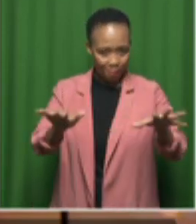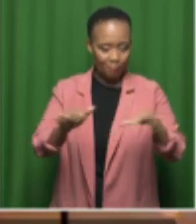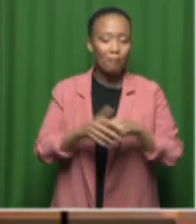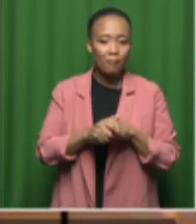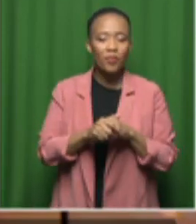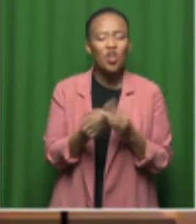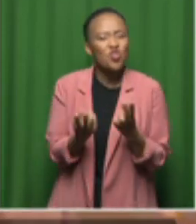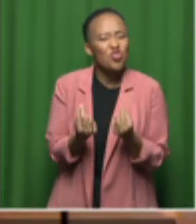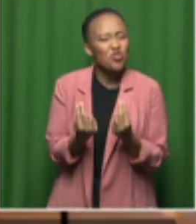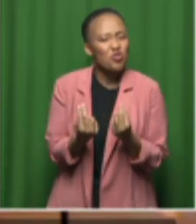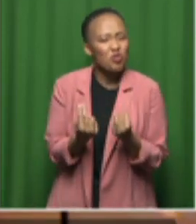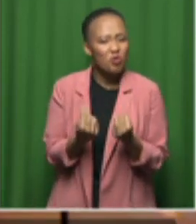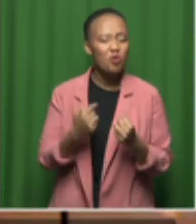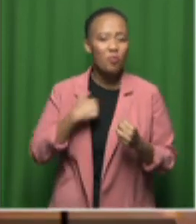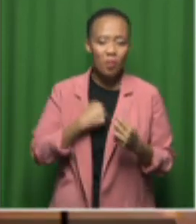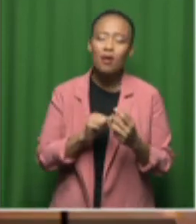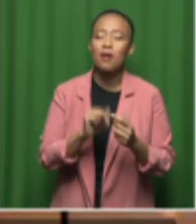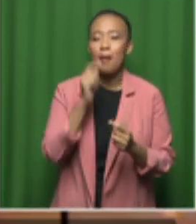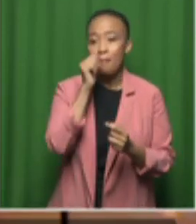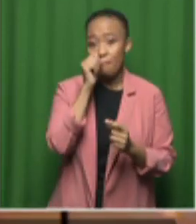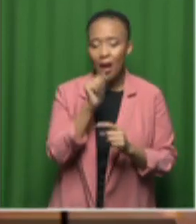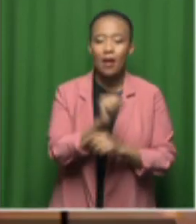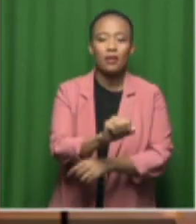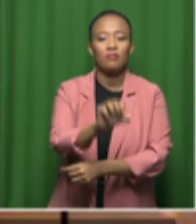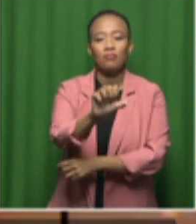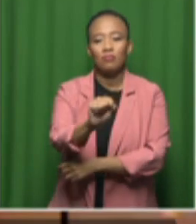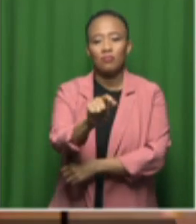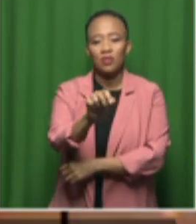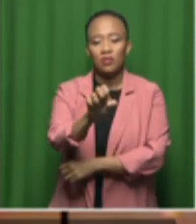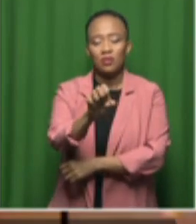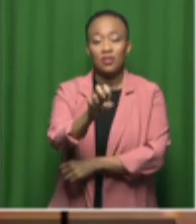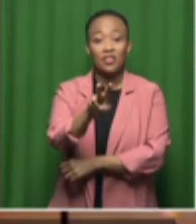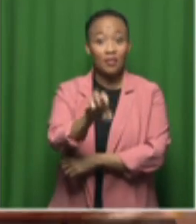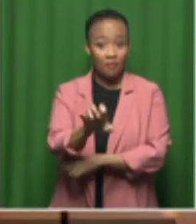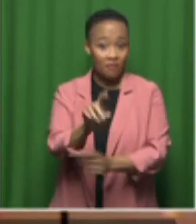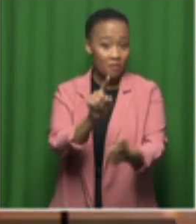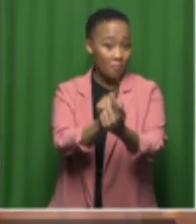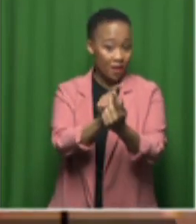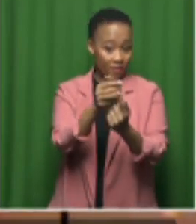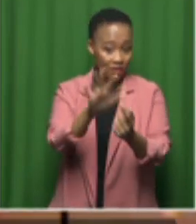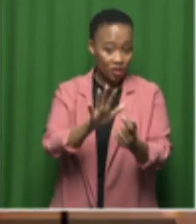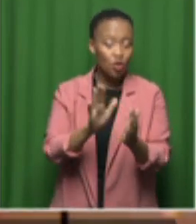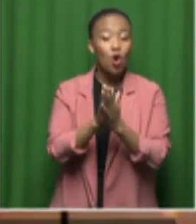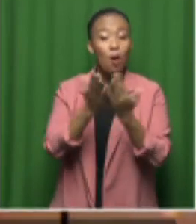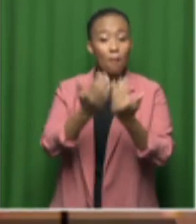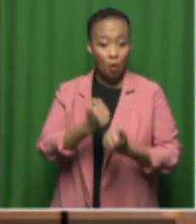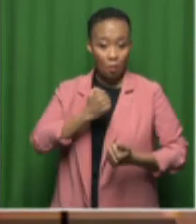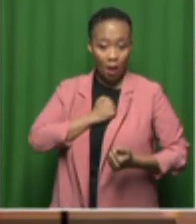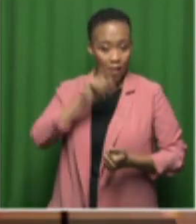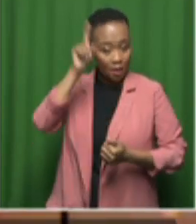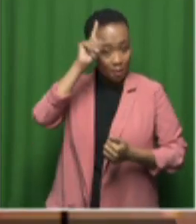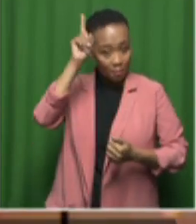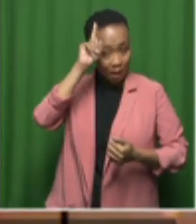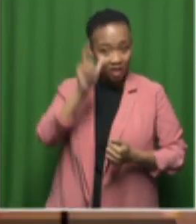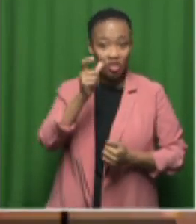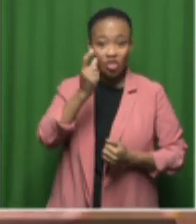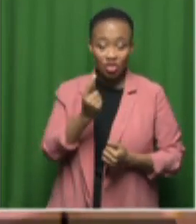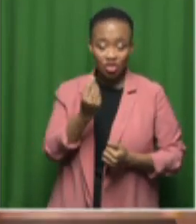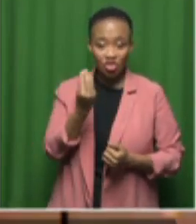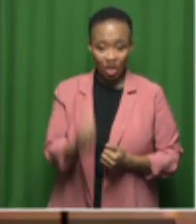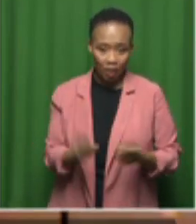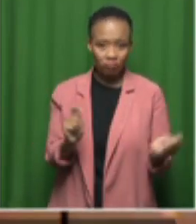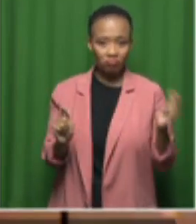with people like Mr. Steve Mabona through my first book, which is called The Black Child Transformed by Accounting. And we are